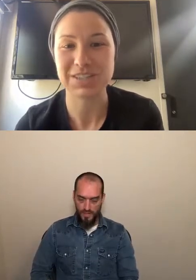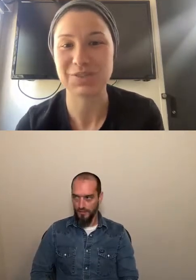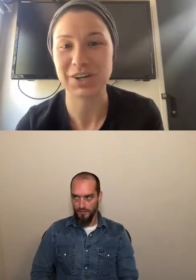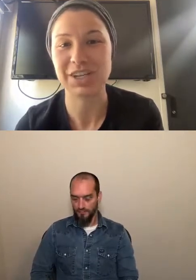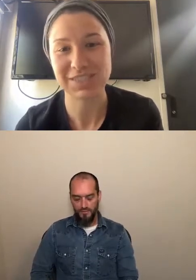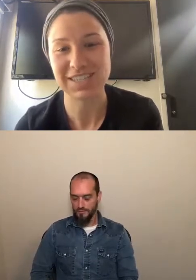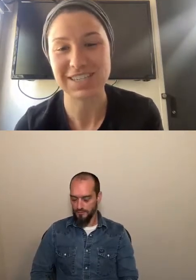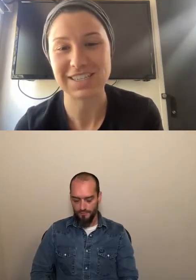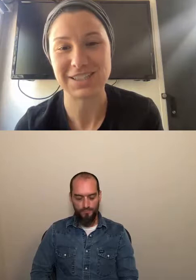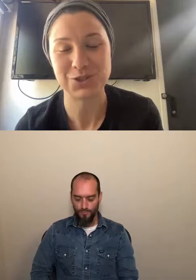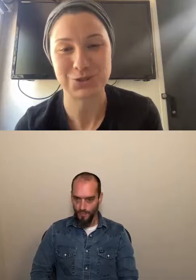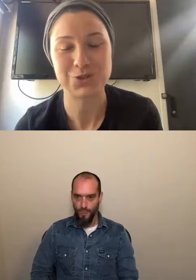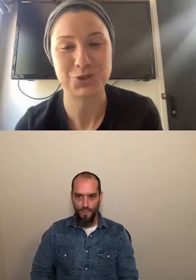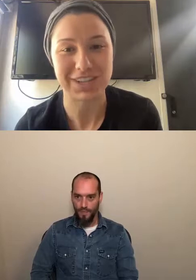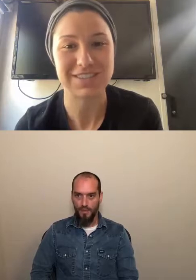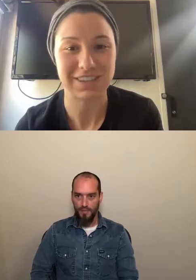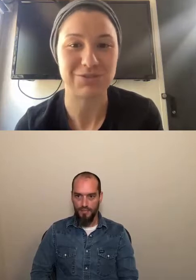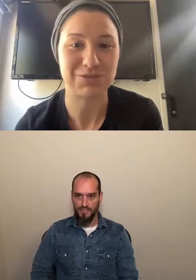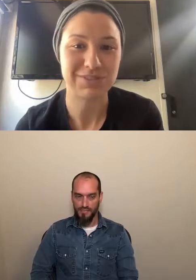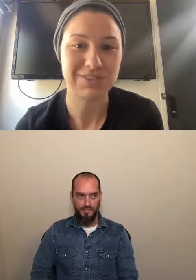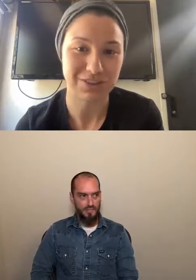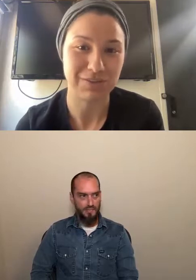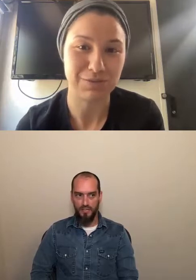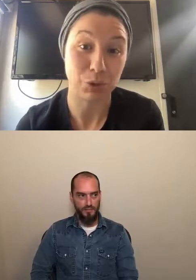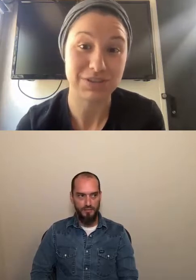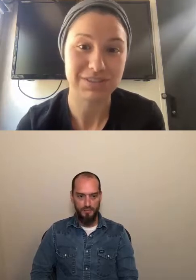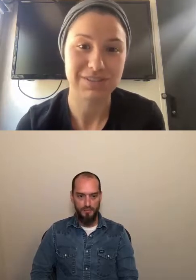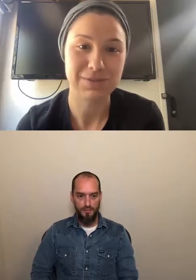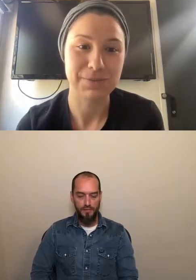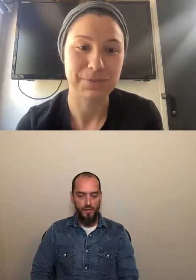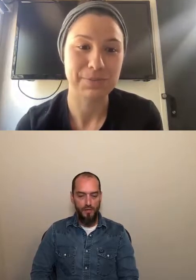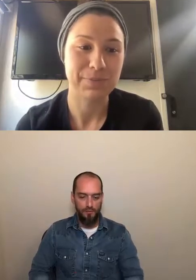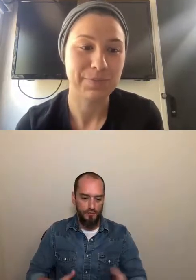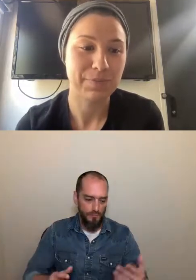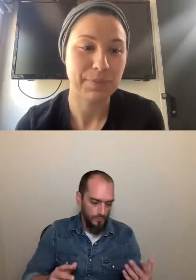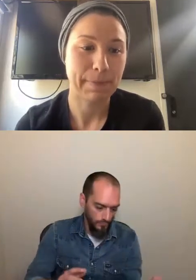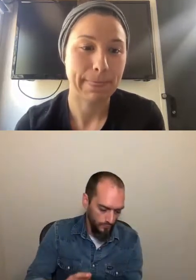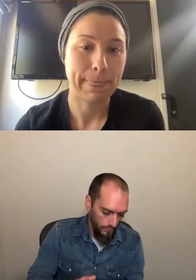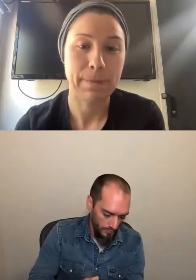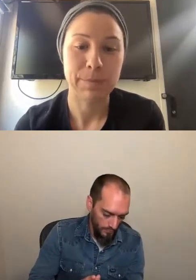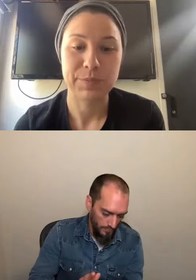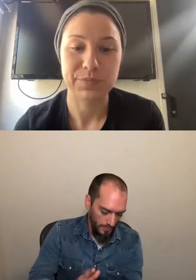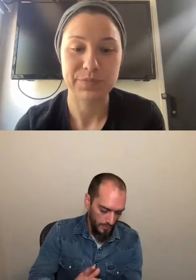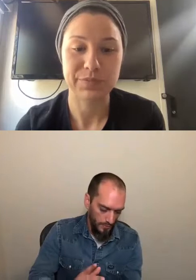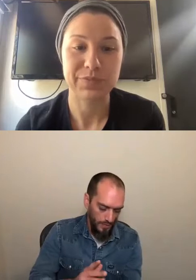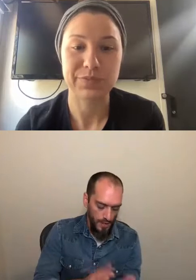between severity of sickness and certain strains of mold? Well,